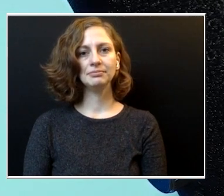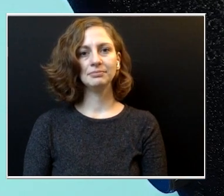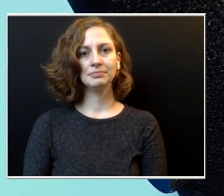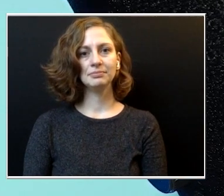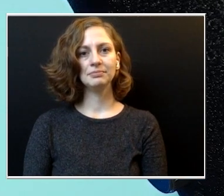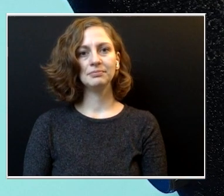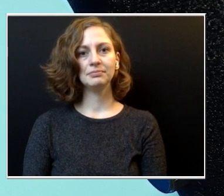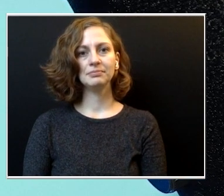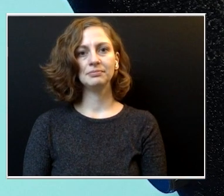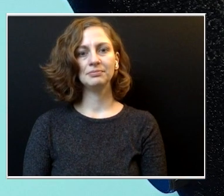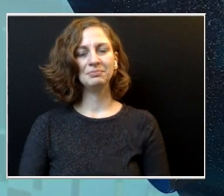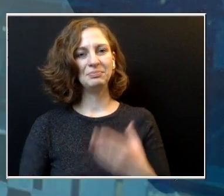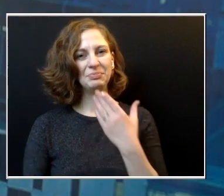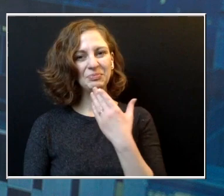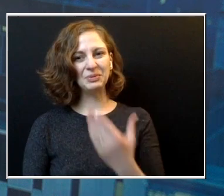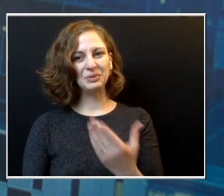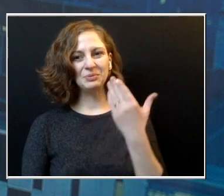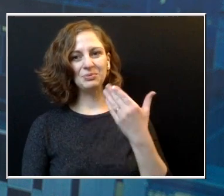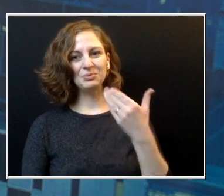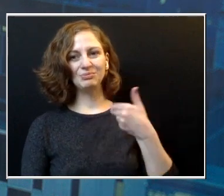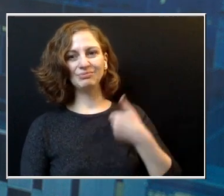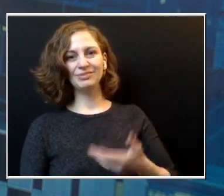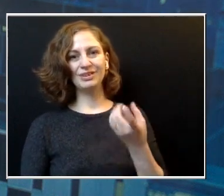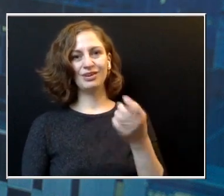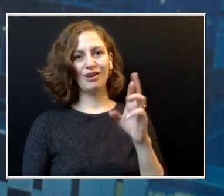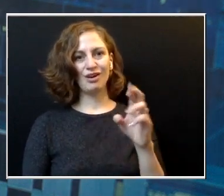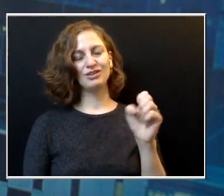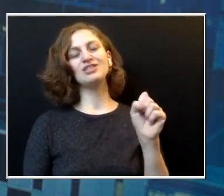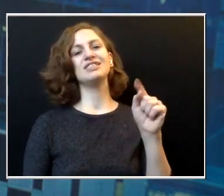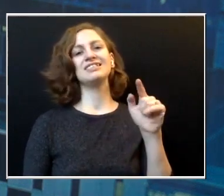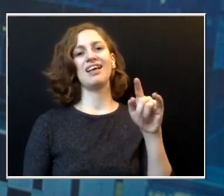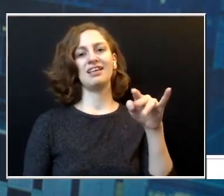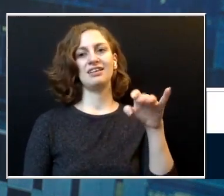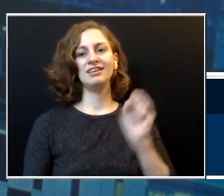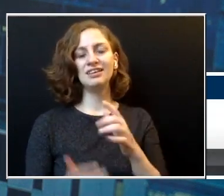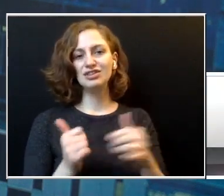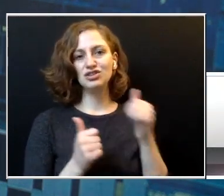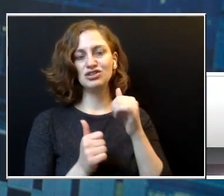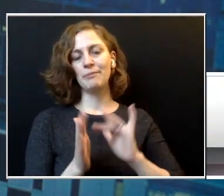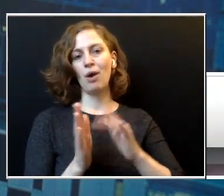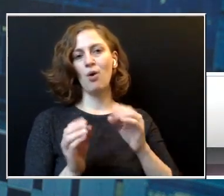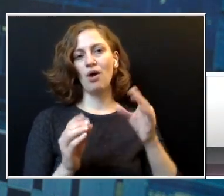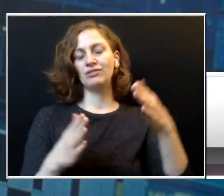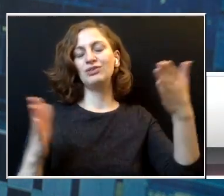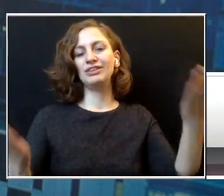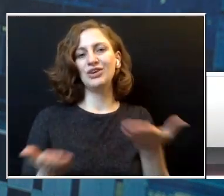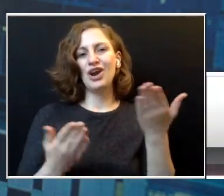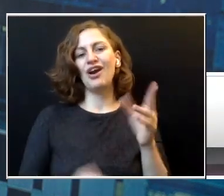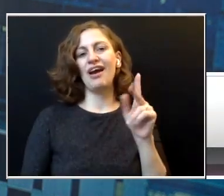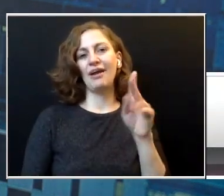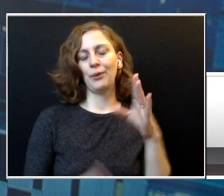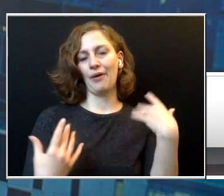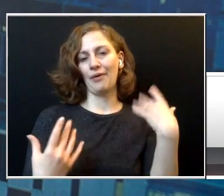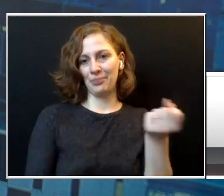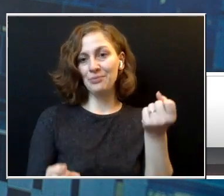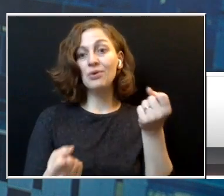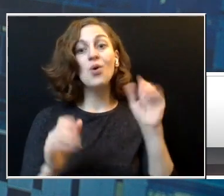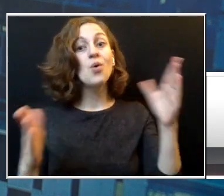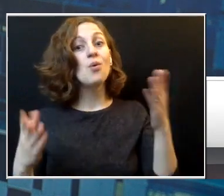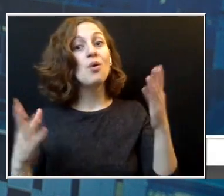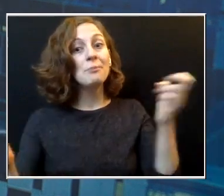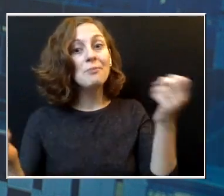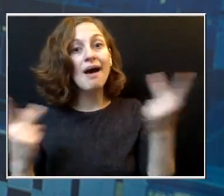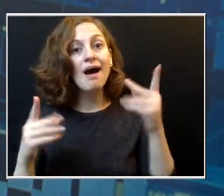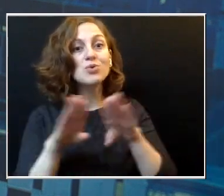Good morning. I'm Dr. Steve Stites, Chief Medical Officer here at the University of Kansas Health System. Welcome back to Open Mics with Dr. Stites. I